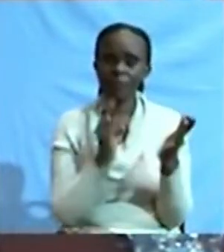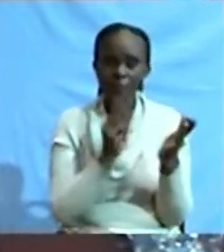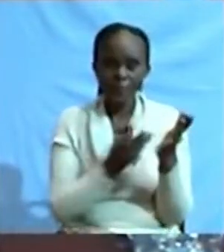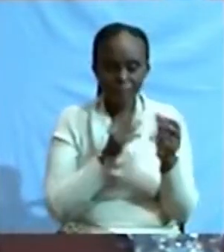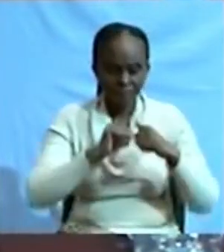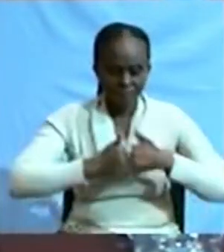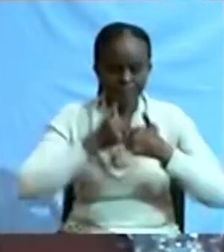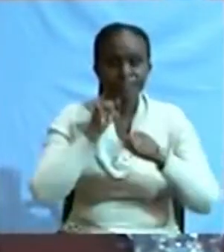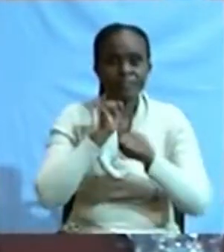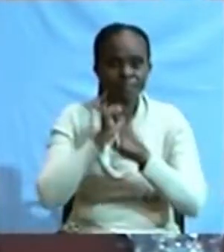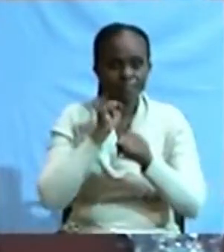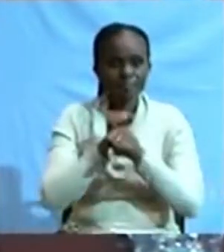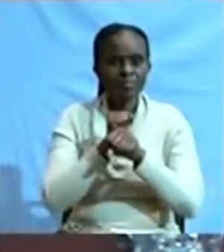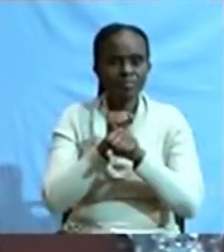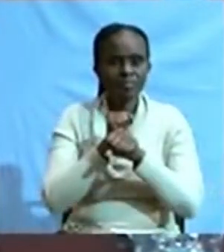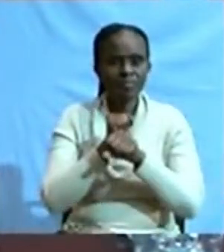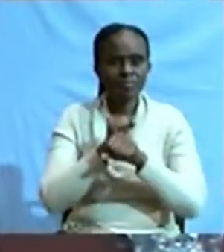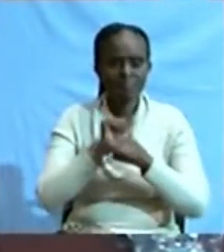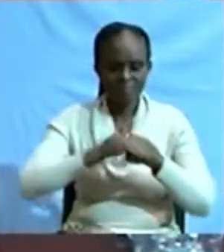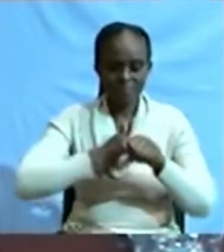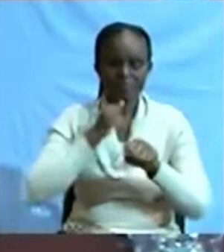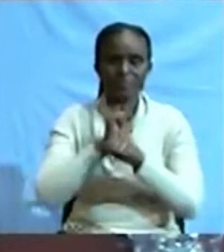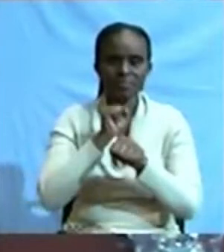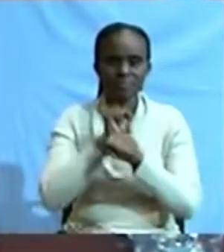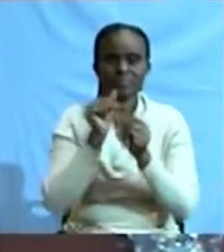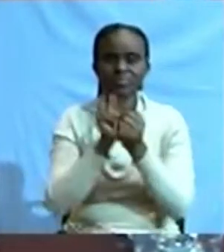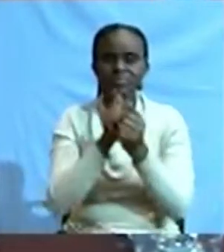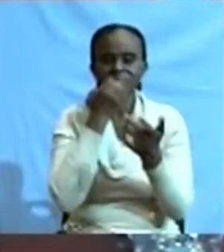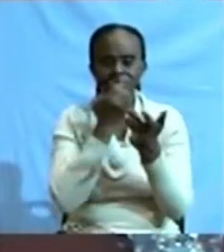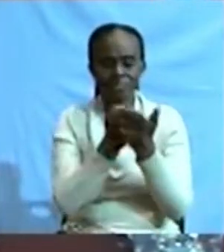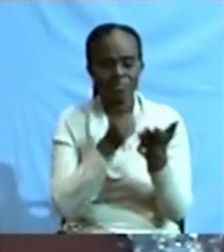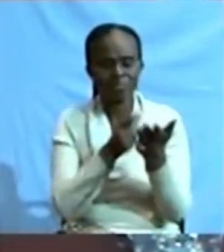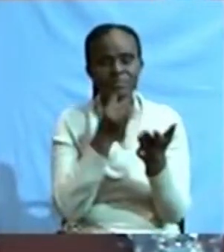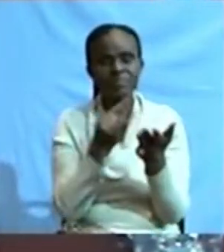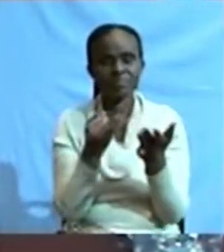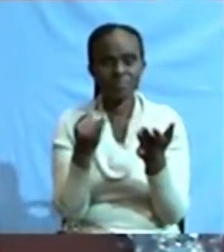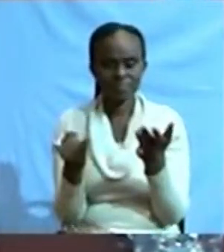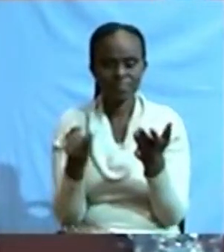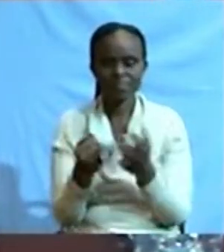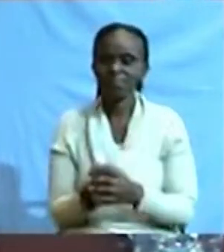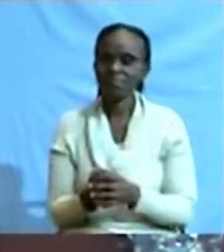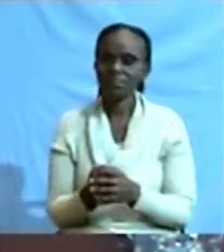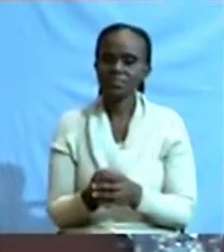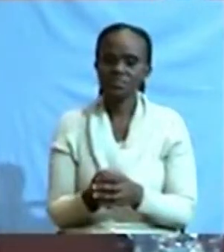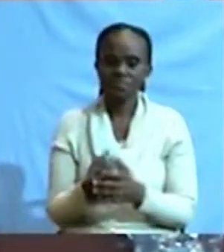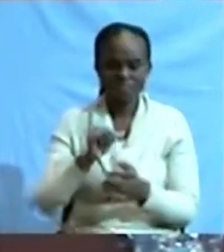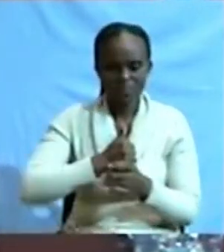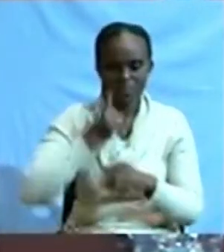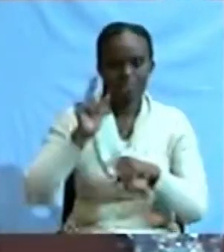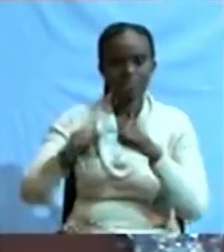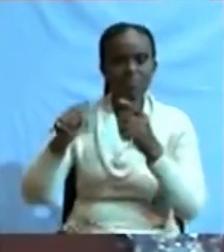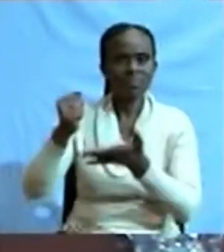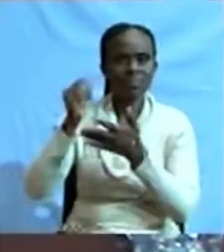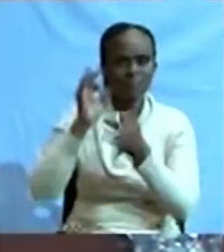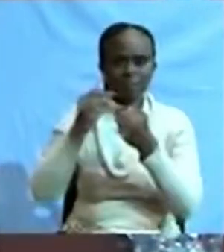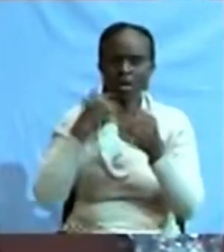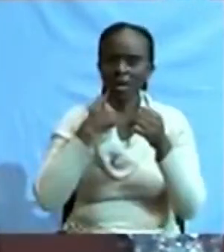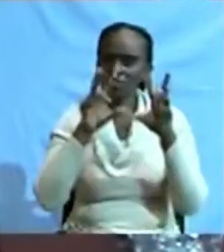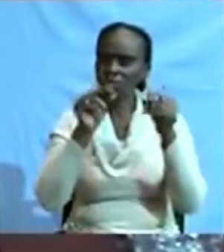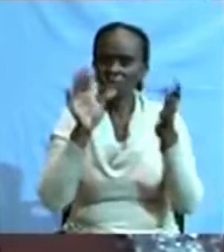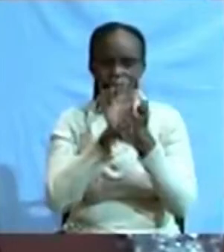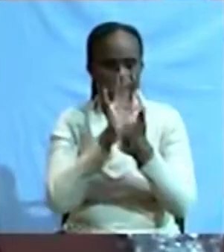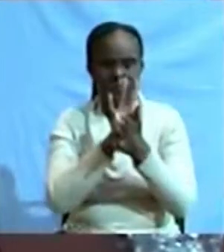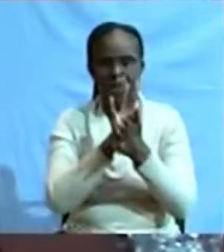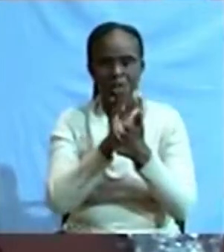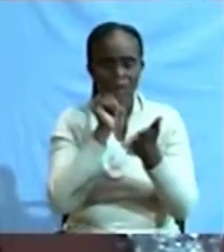operate with evidence-based issues. Because you can't budget if there was no document that now you have